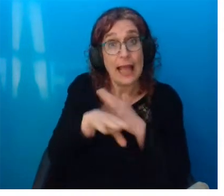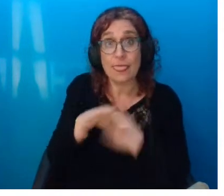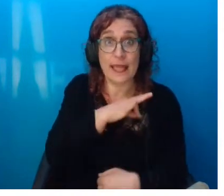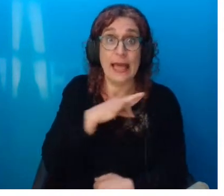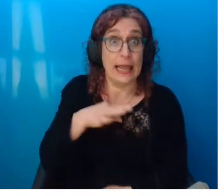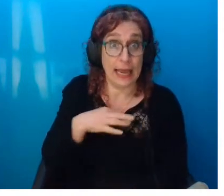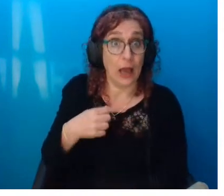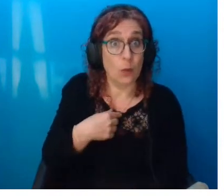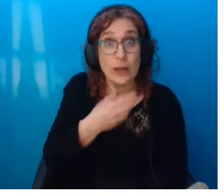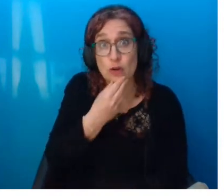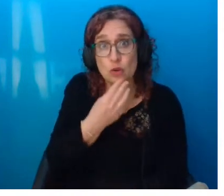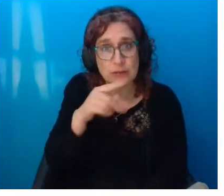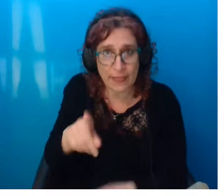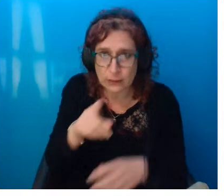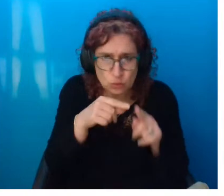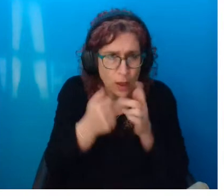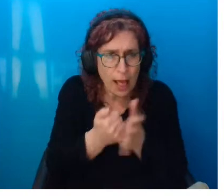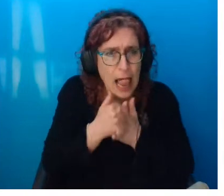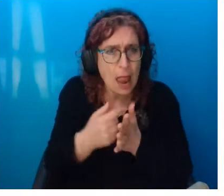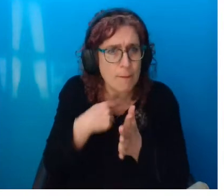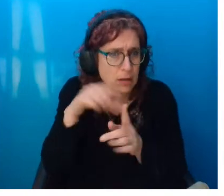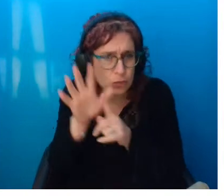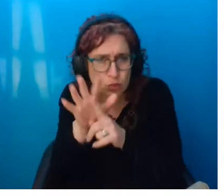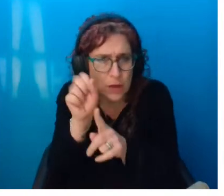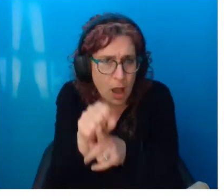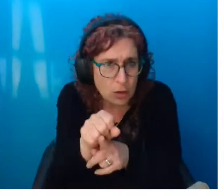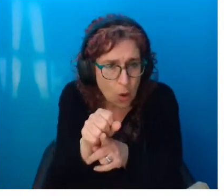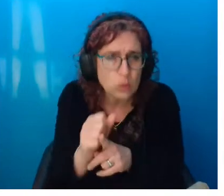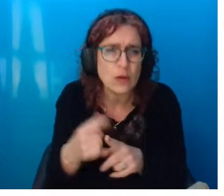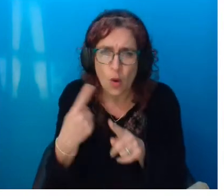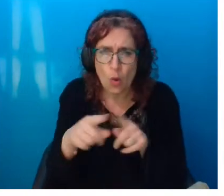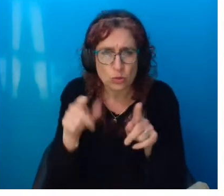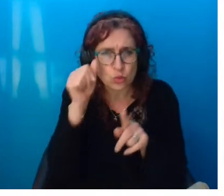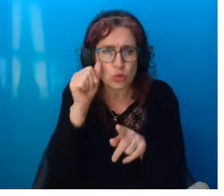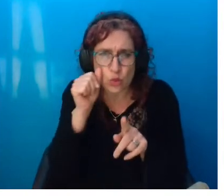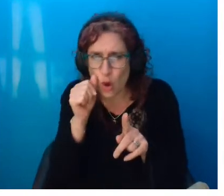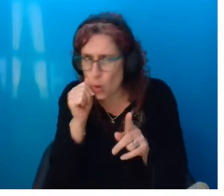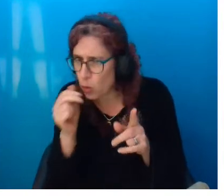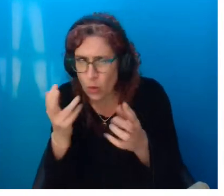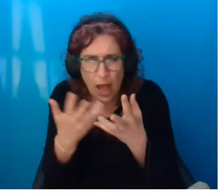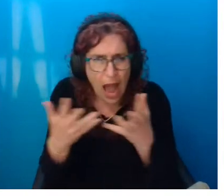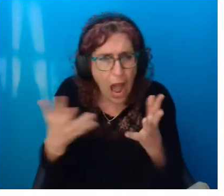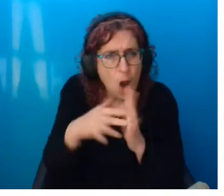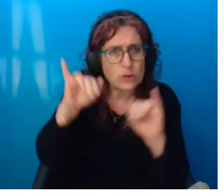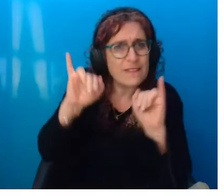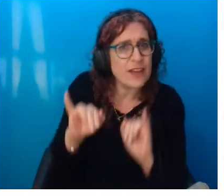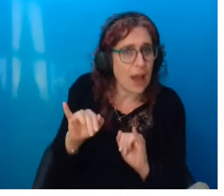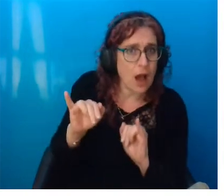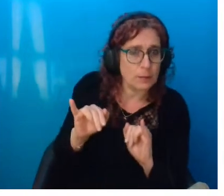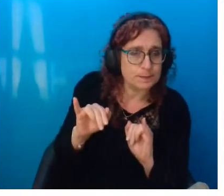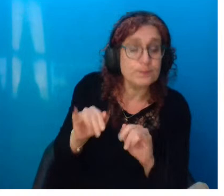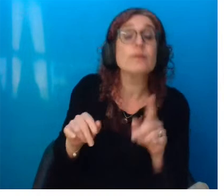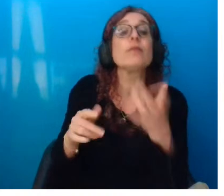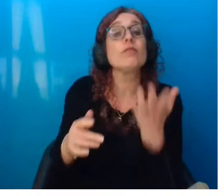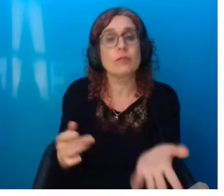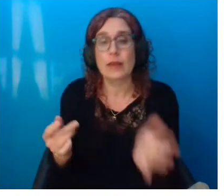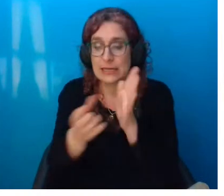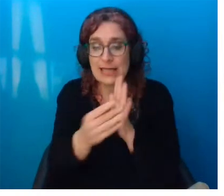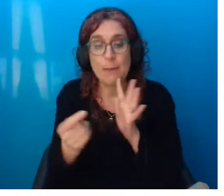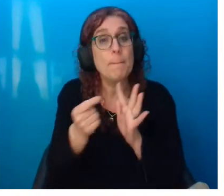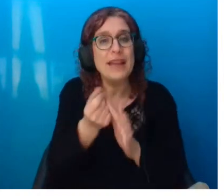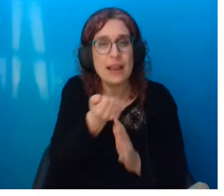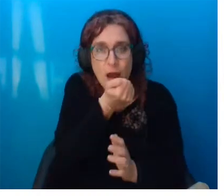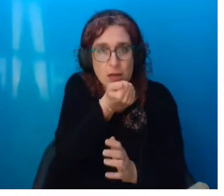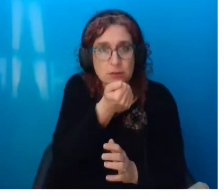guide diagnosis and in particular to assess severity. So for instance, for peanut, you can do a peanut skin